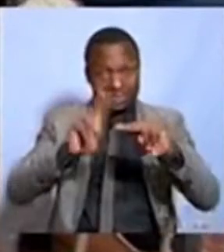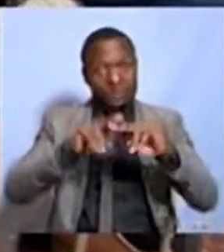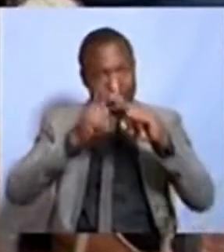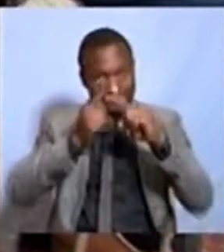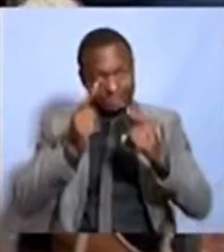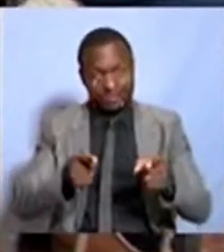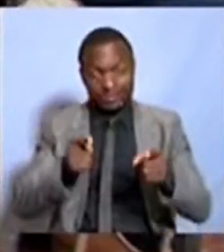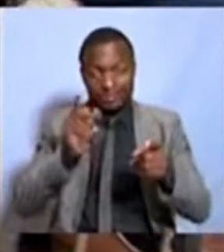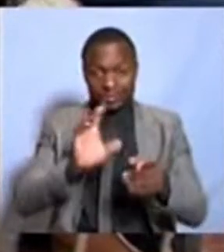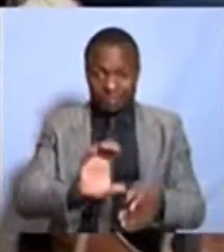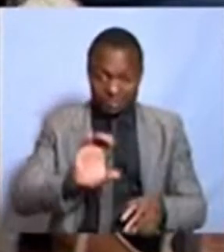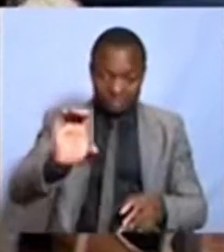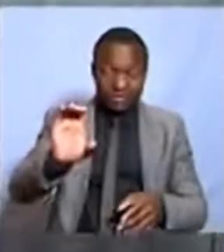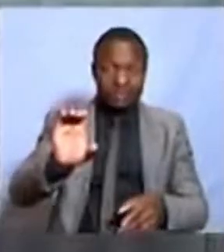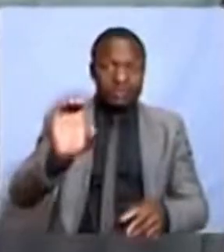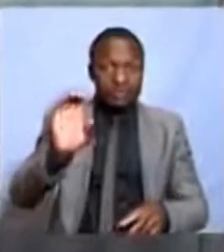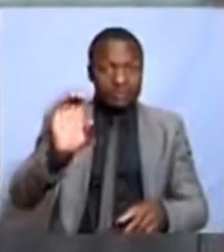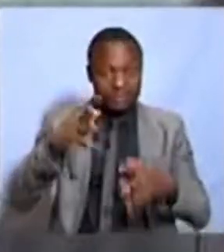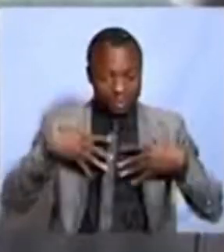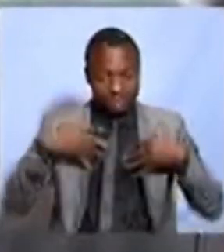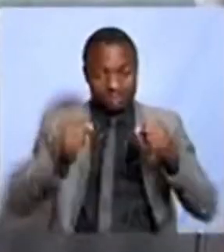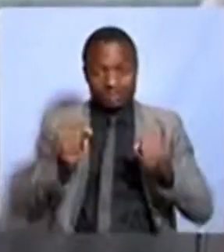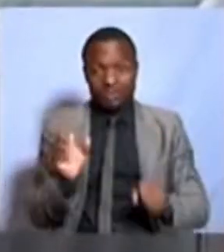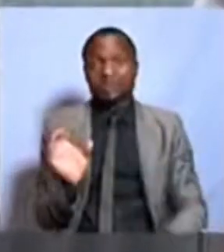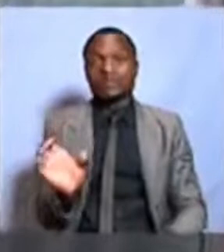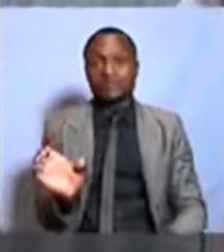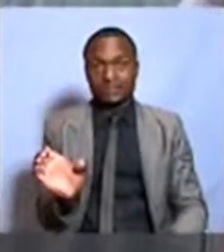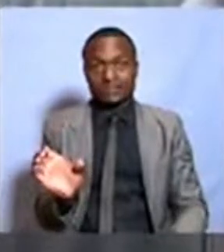budgetary allocation to the health sector from